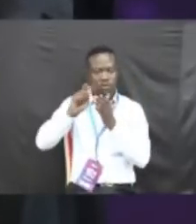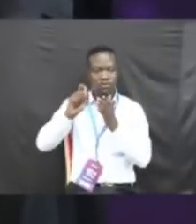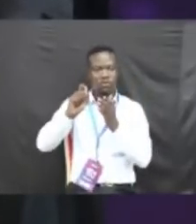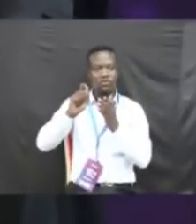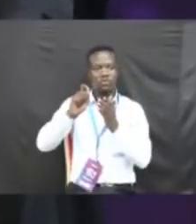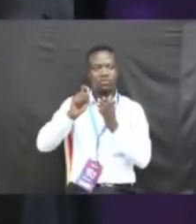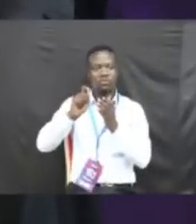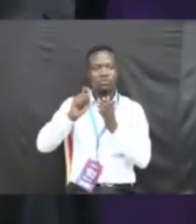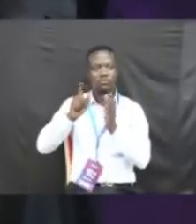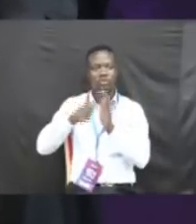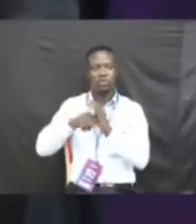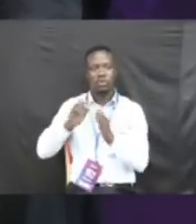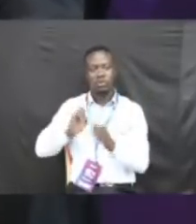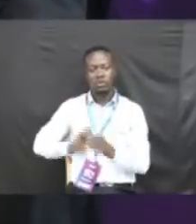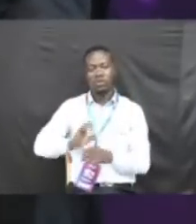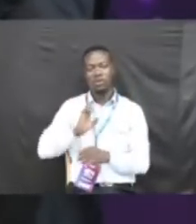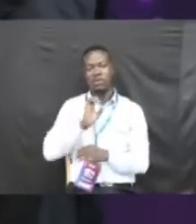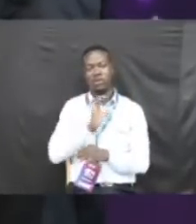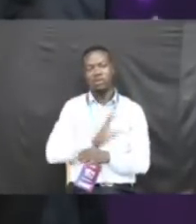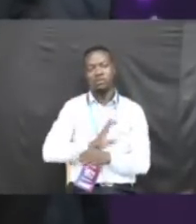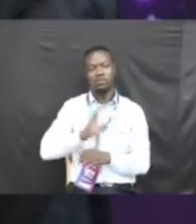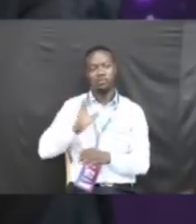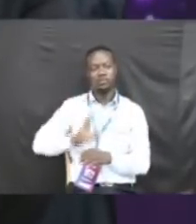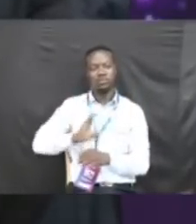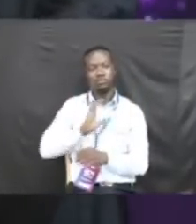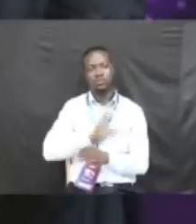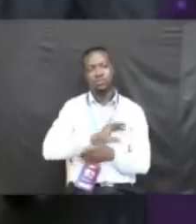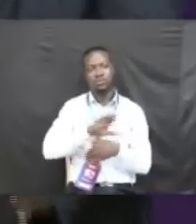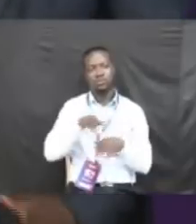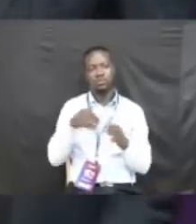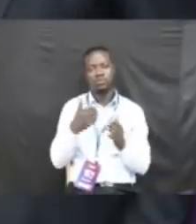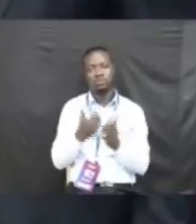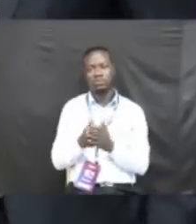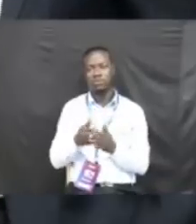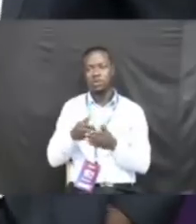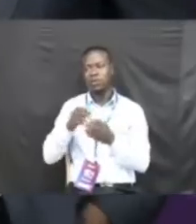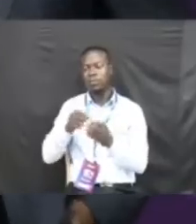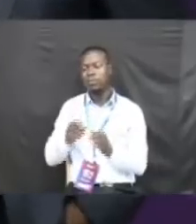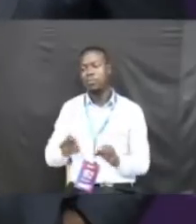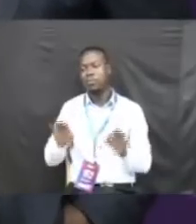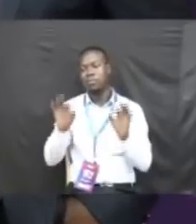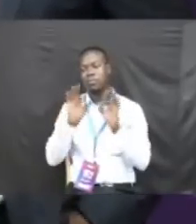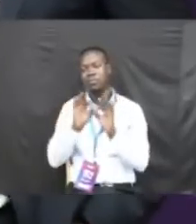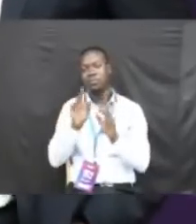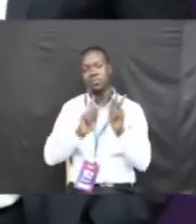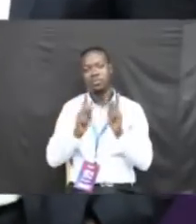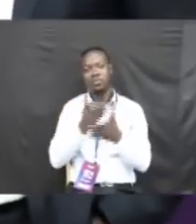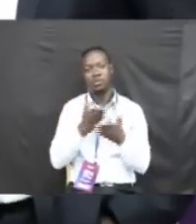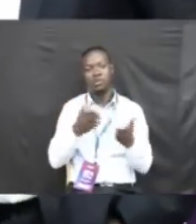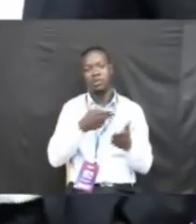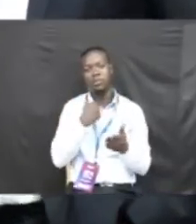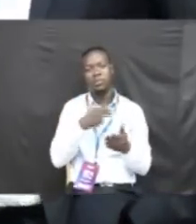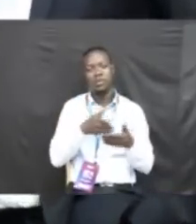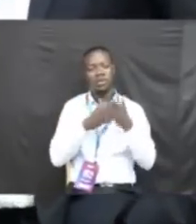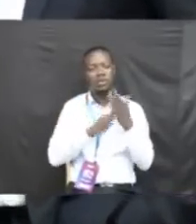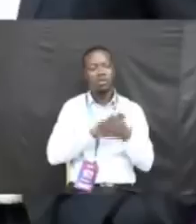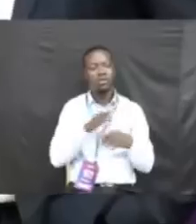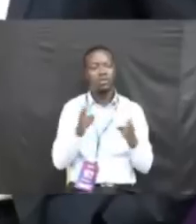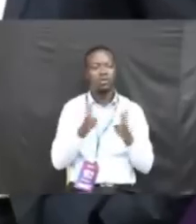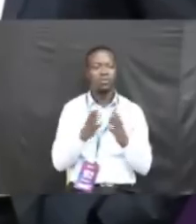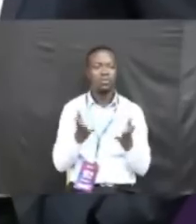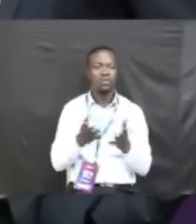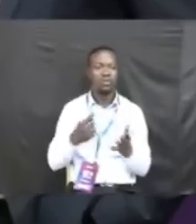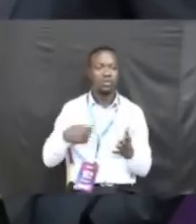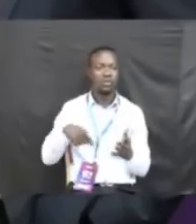executive council and to uh all the other dignitaries and pastors and leaders here today.